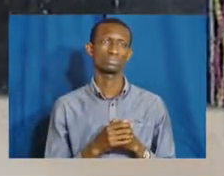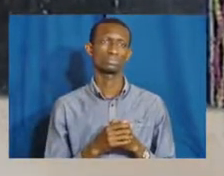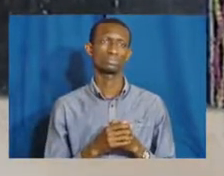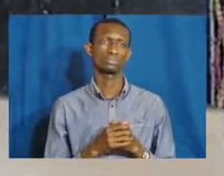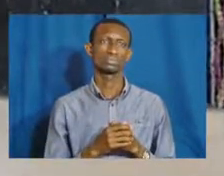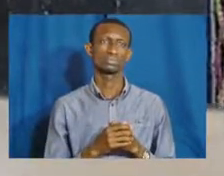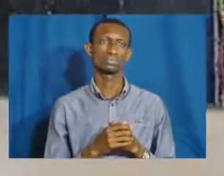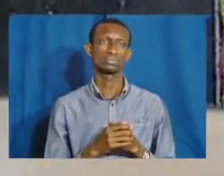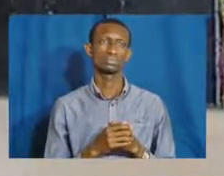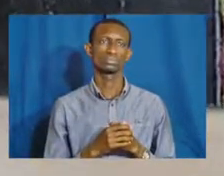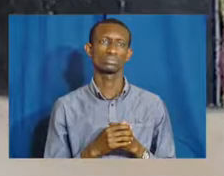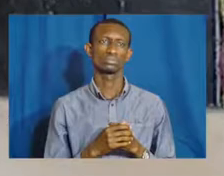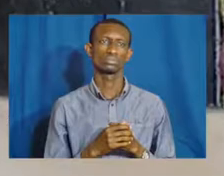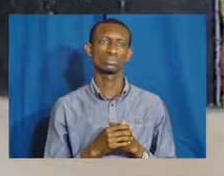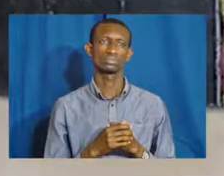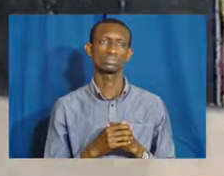With